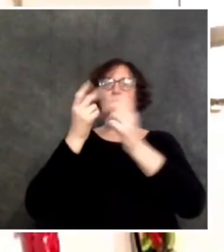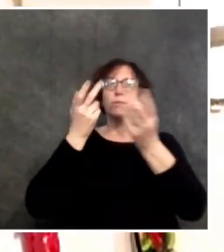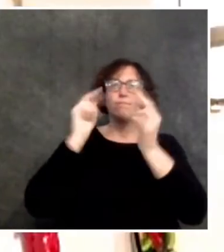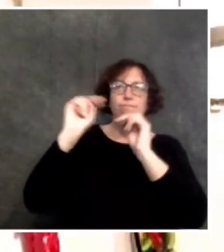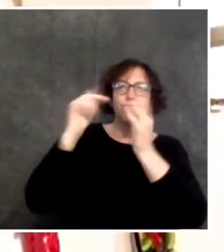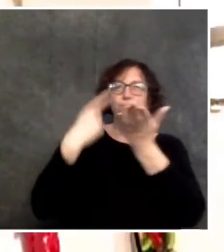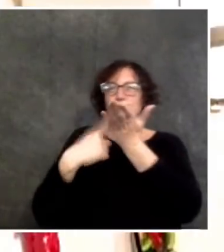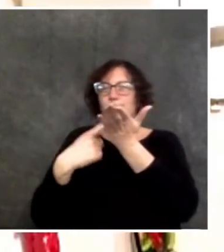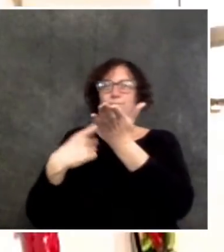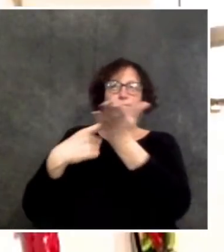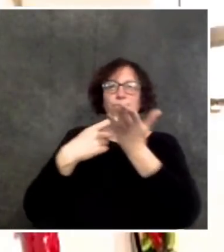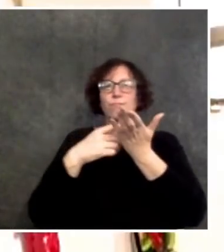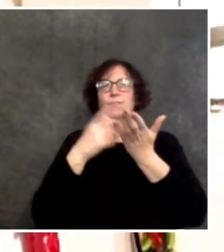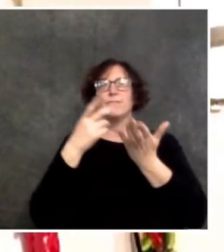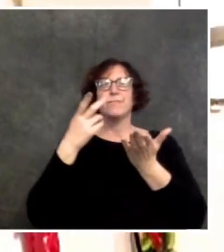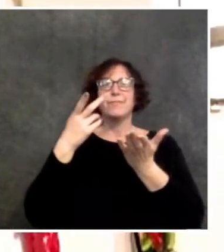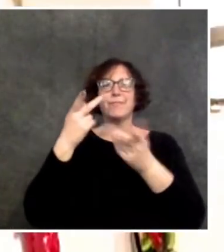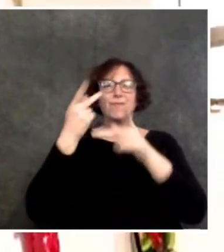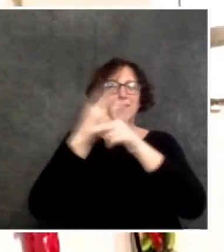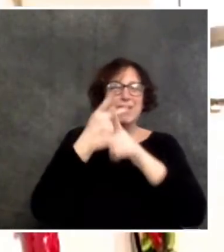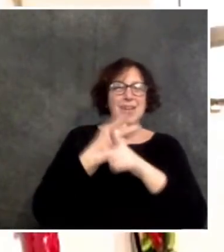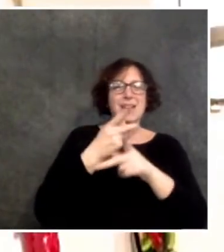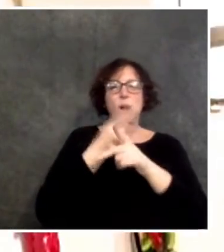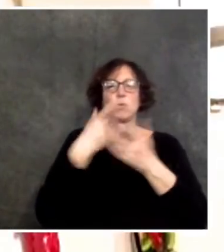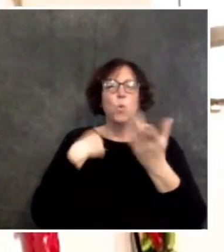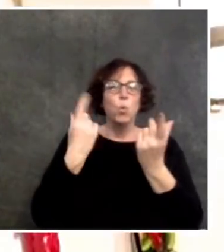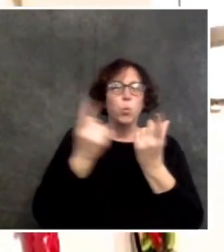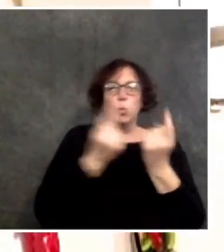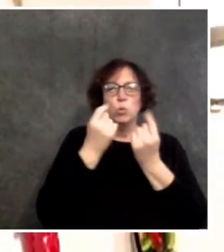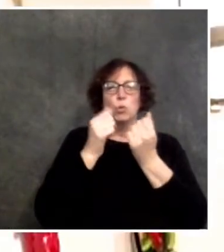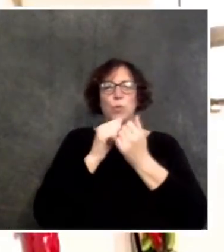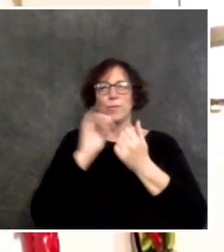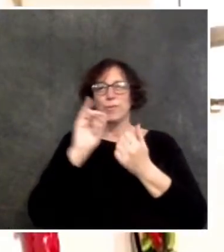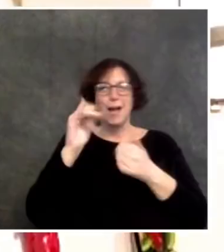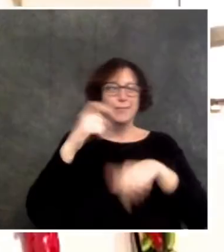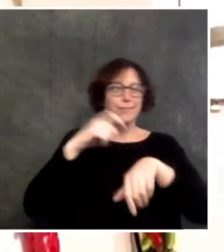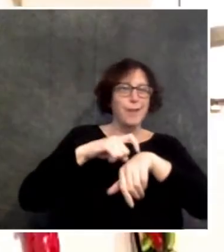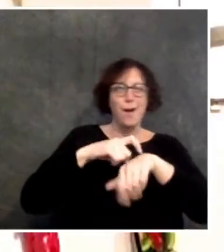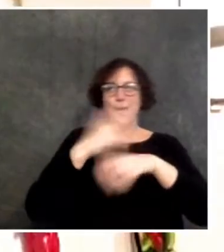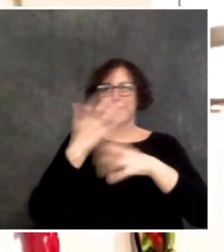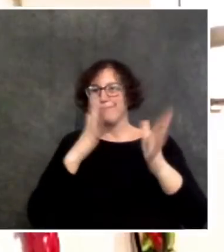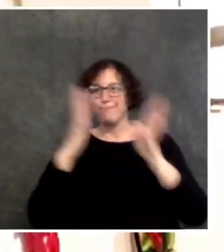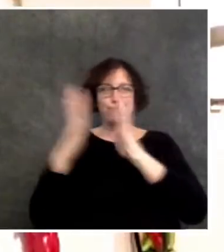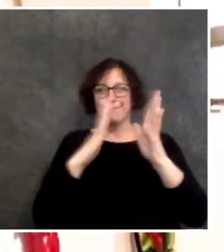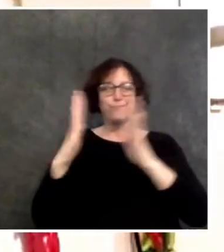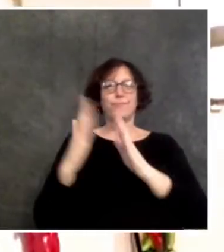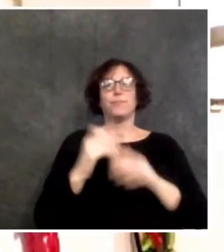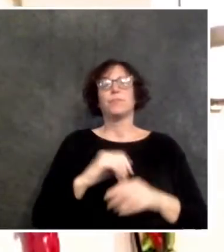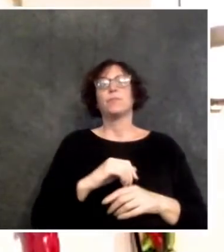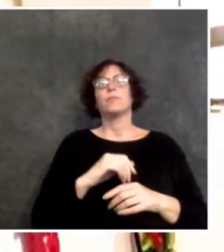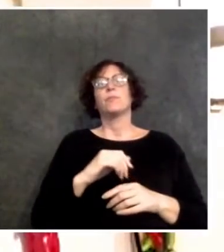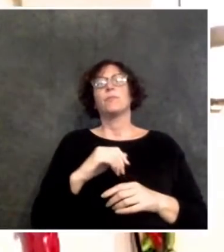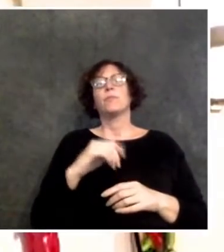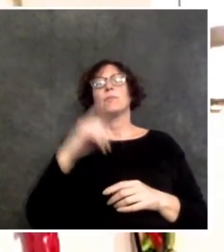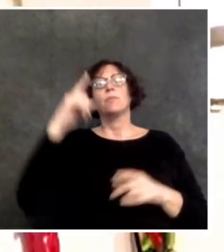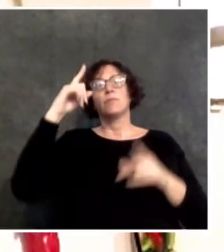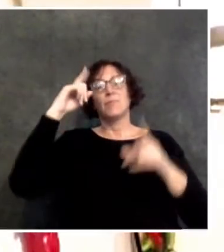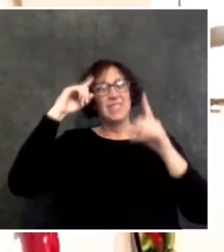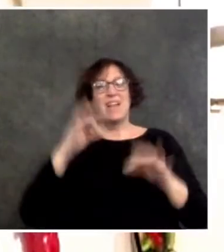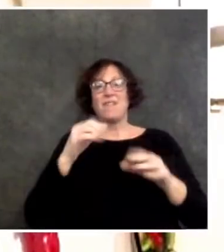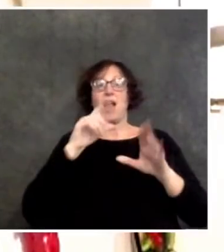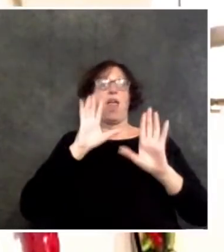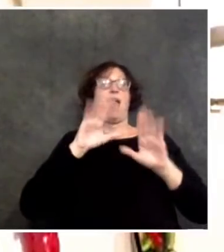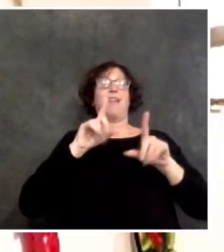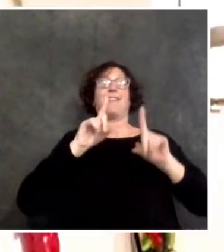taking care of the public good. So we will have more information as soon as we can get that out. But at this point, we want everybody